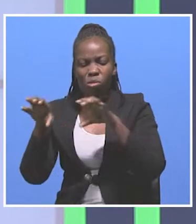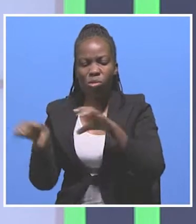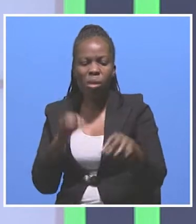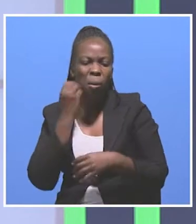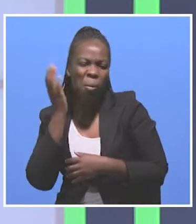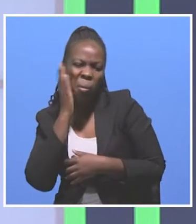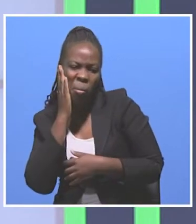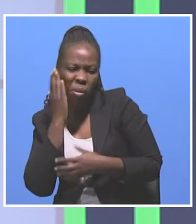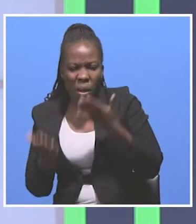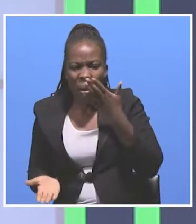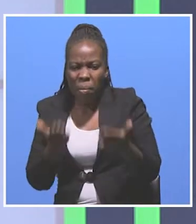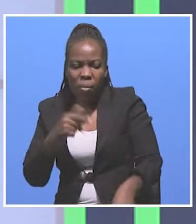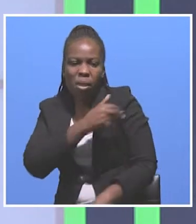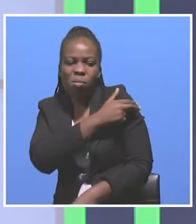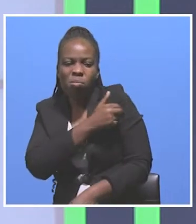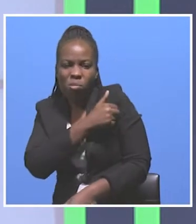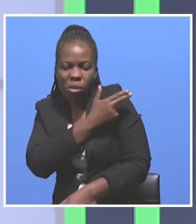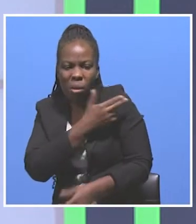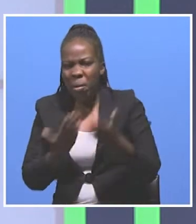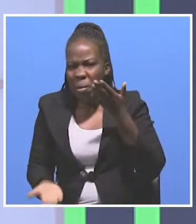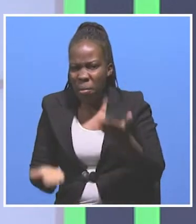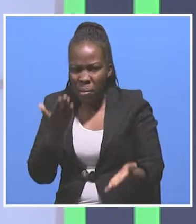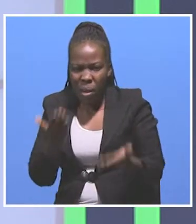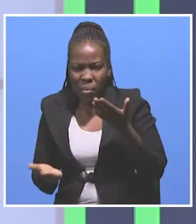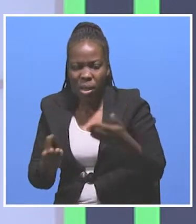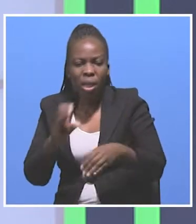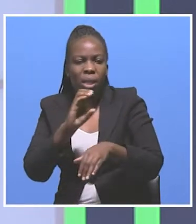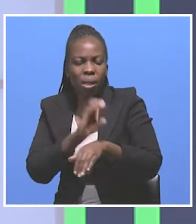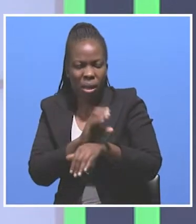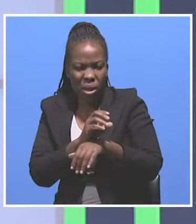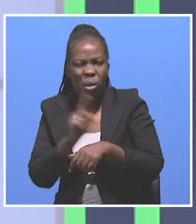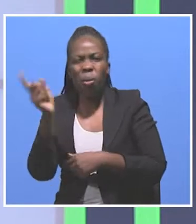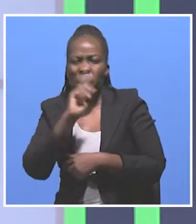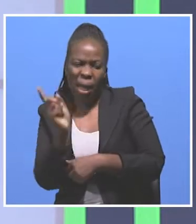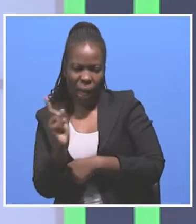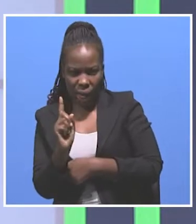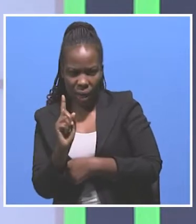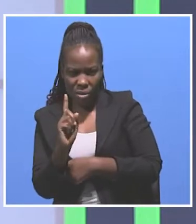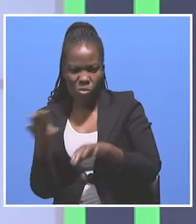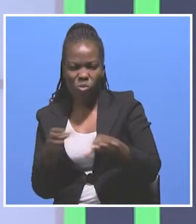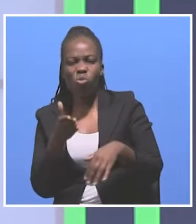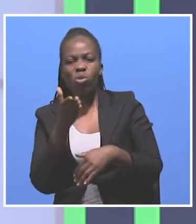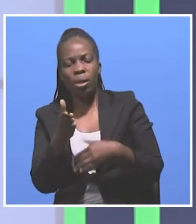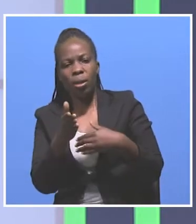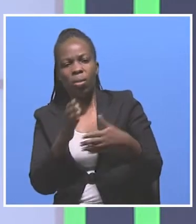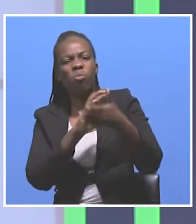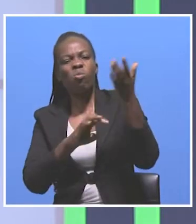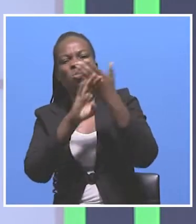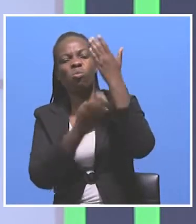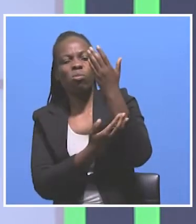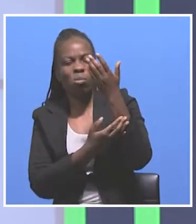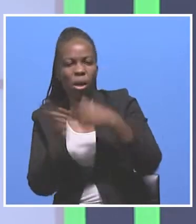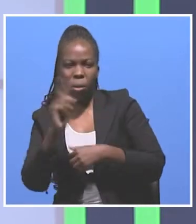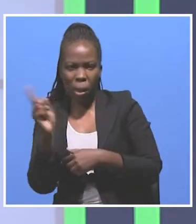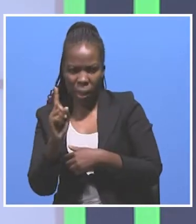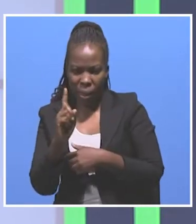you doing it in a shrine? Or are you doing it where? Is it by prayer? Or where? You understand? Eh? Is it in